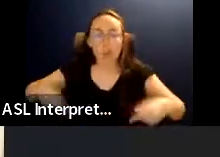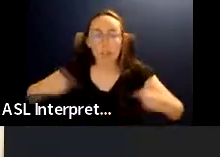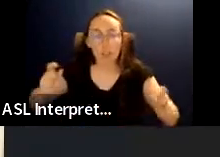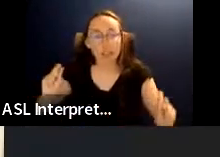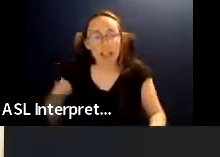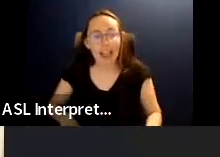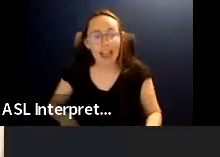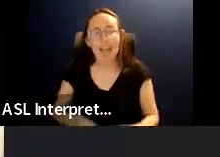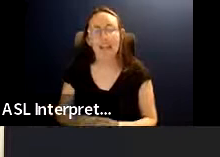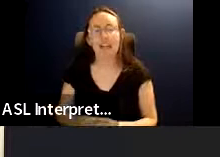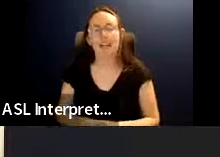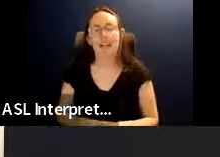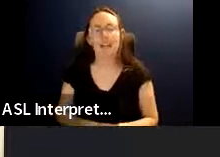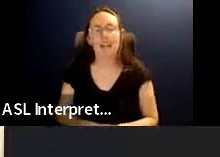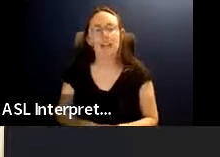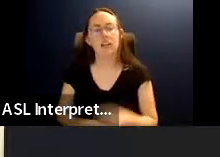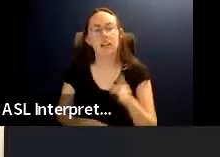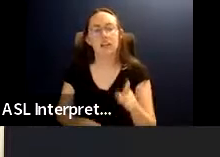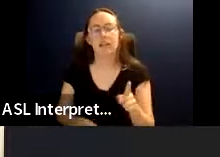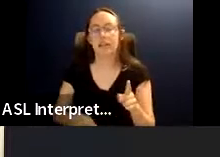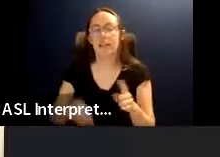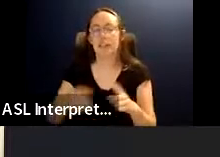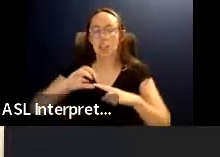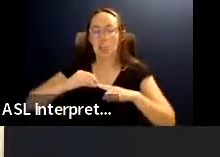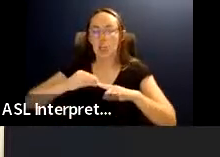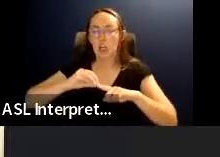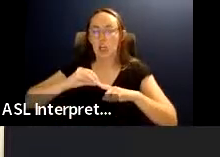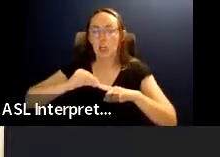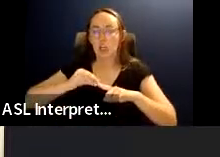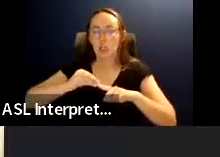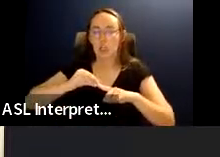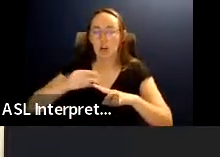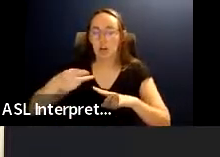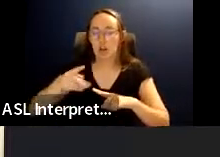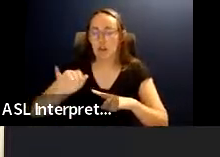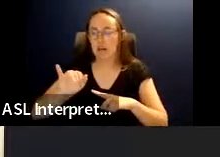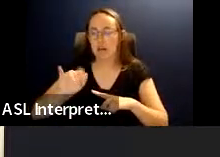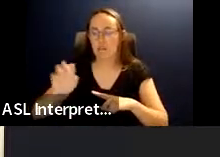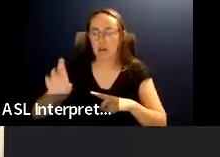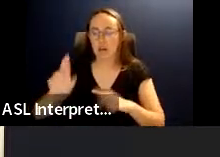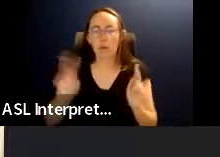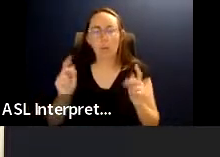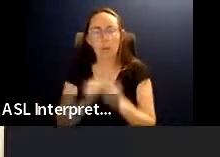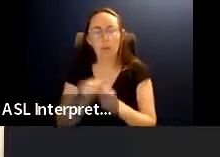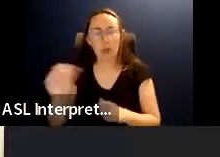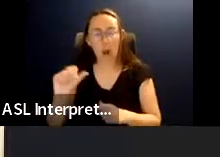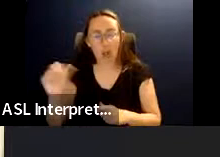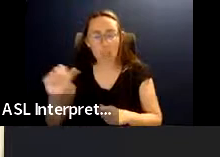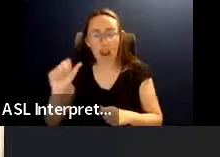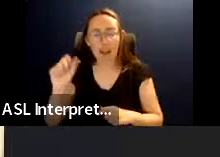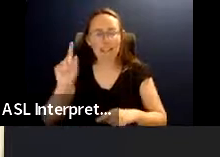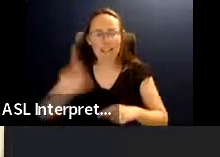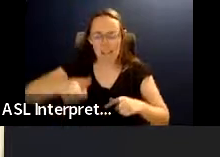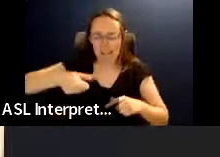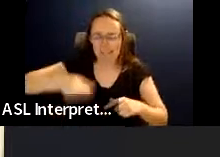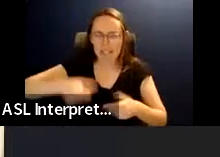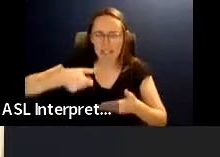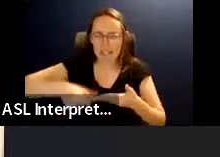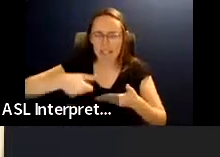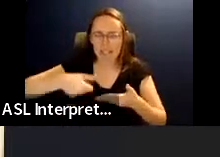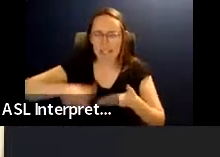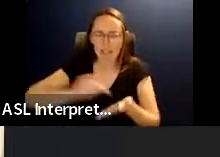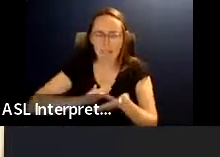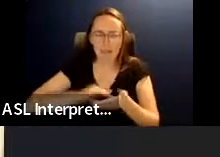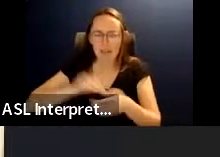Repurposing, this is a cherry picker, and people with arthritis having a hard time getting pills out. You simply put that, your